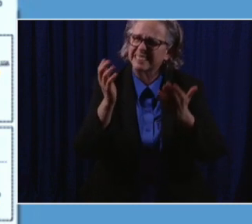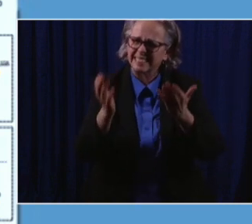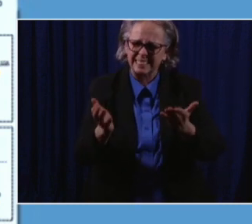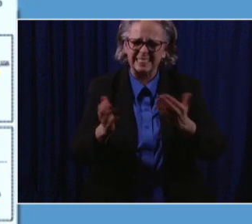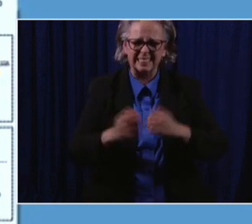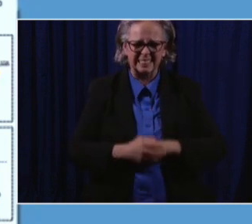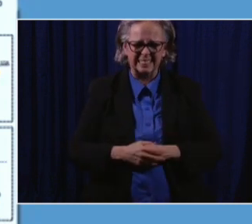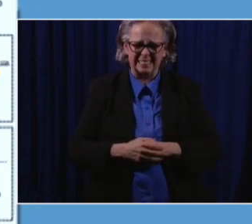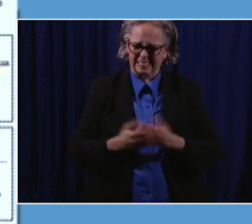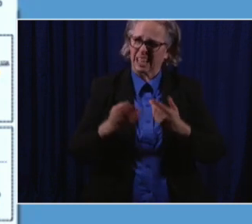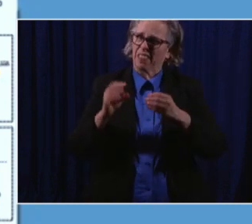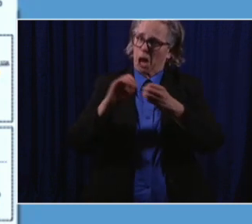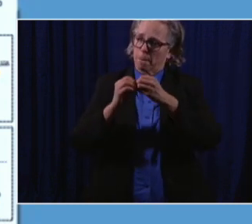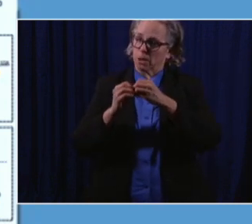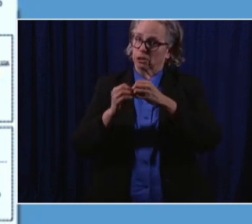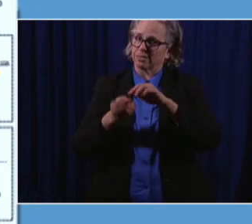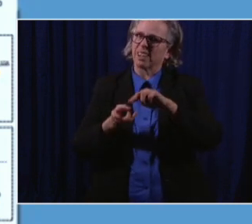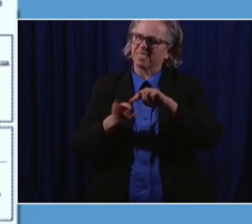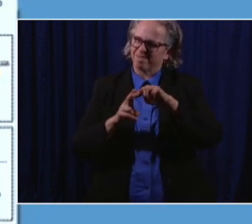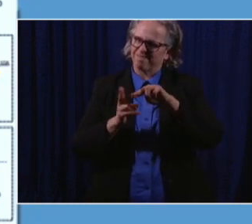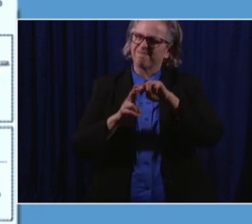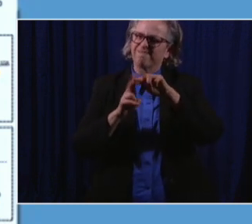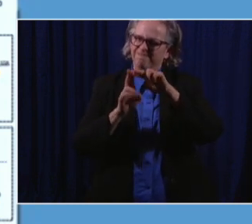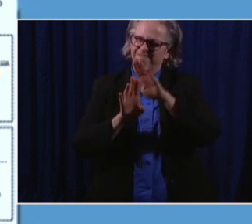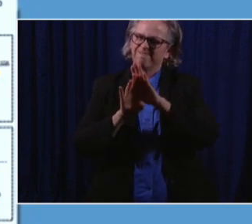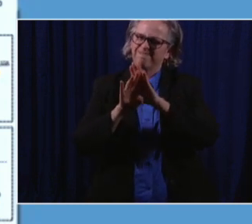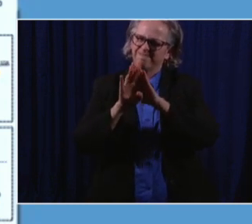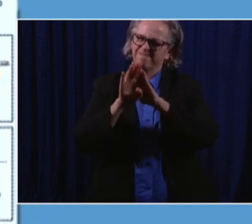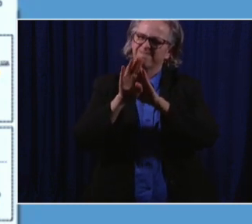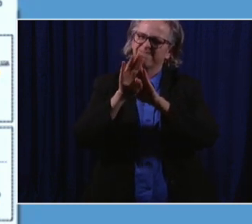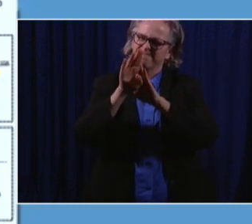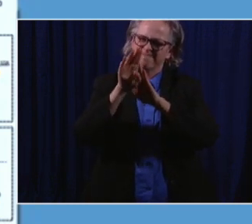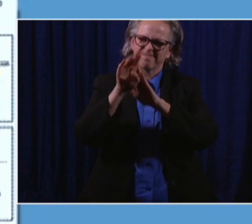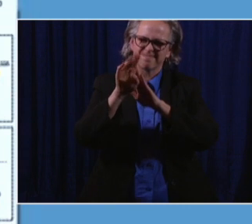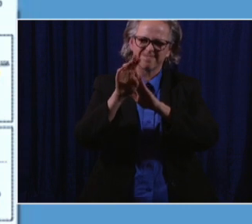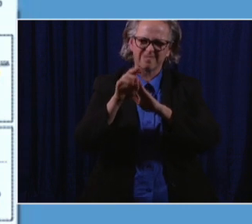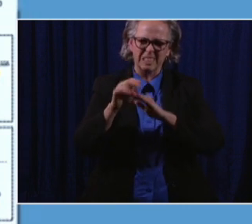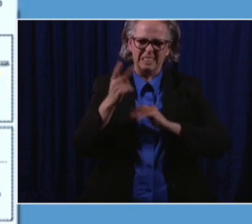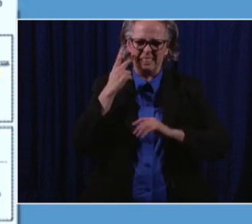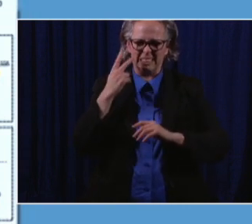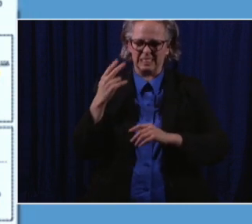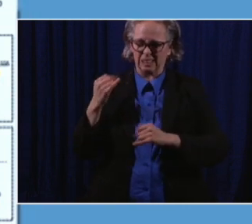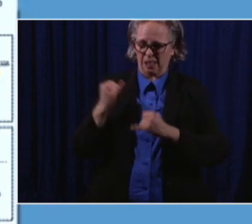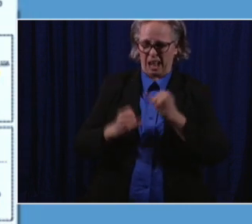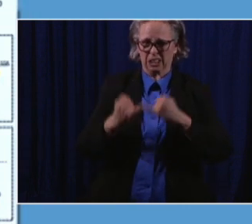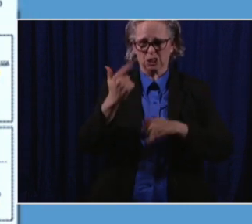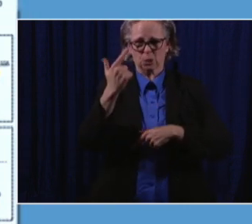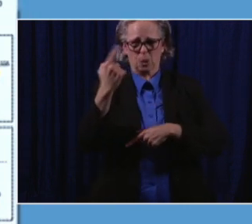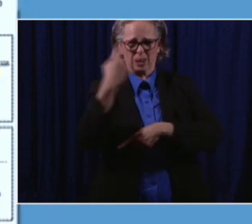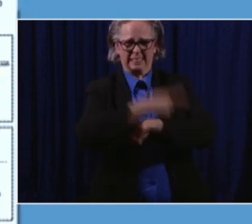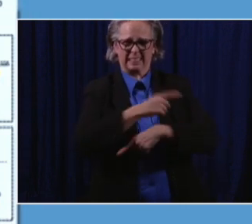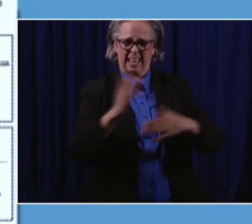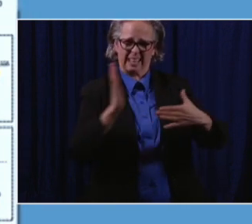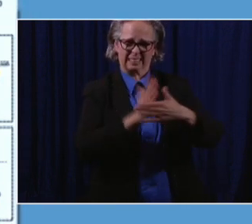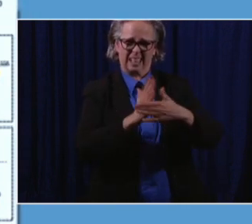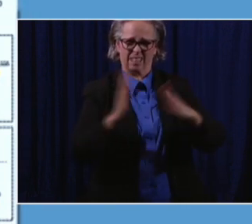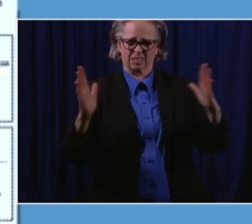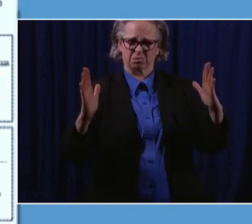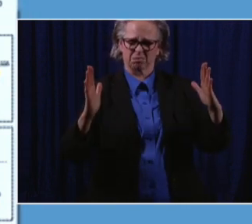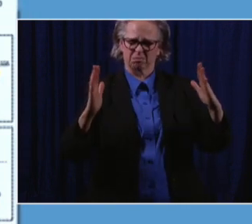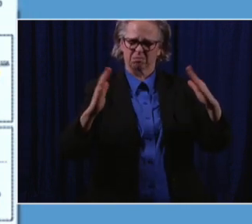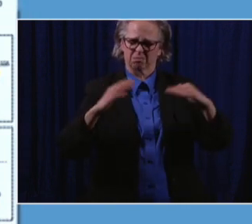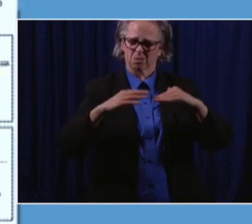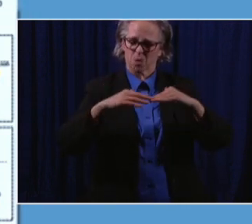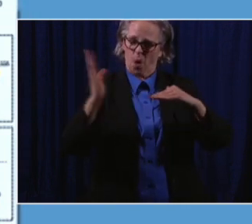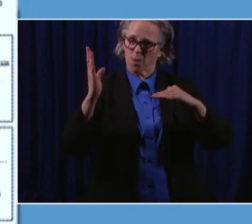We're now, you can kind of see the trend of the last 21 days. We're over now 1,000. There